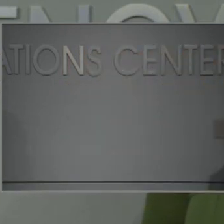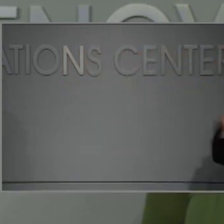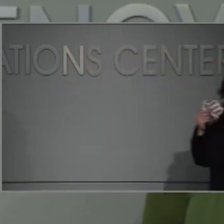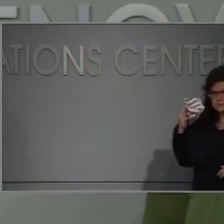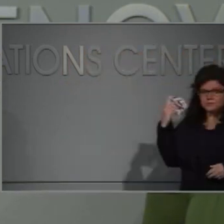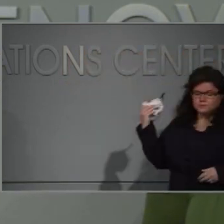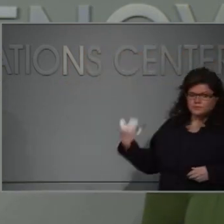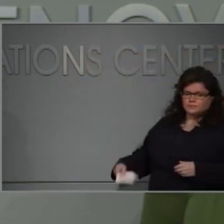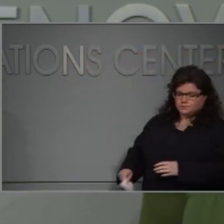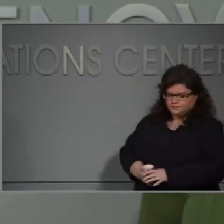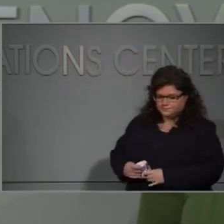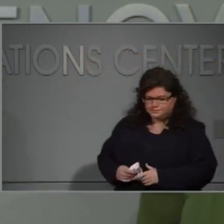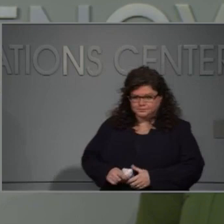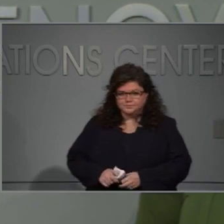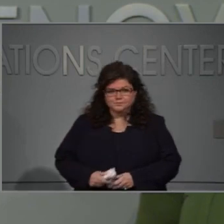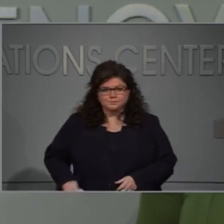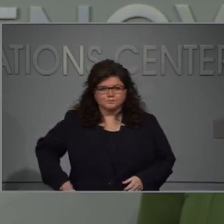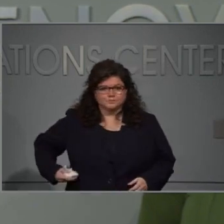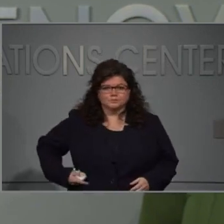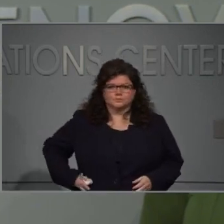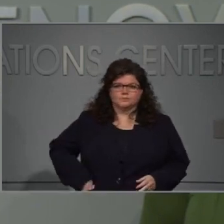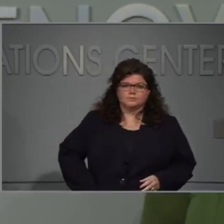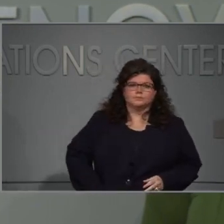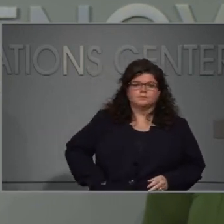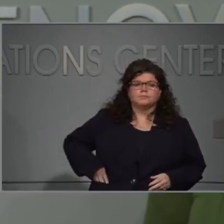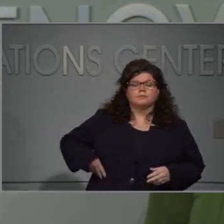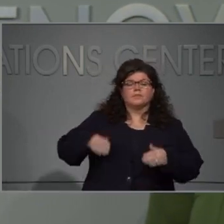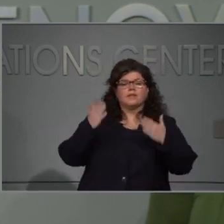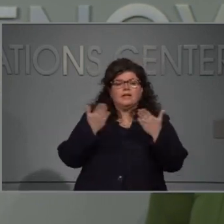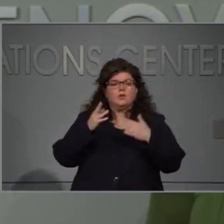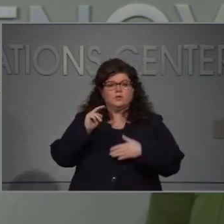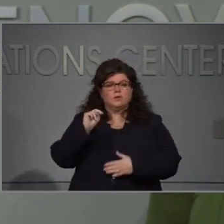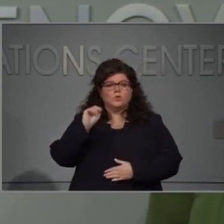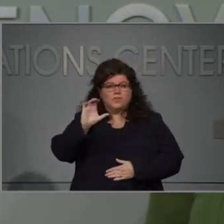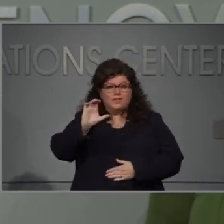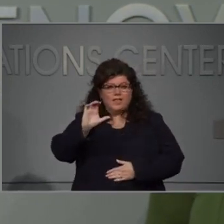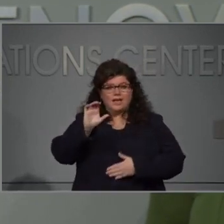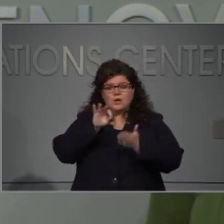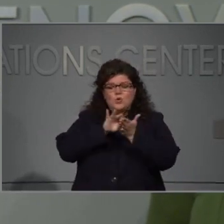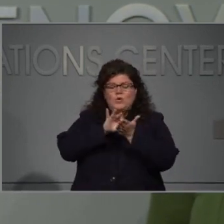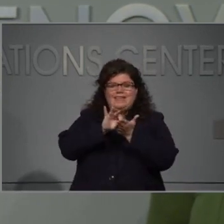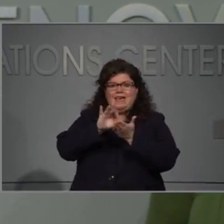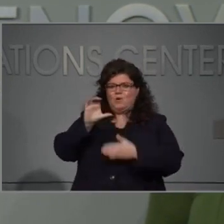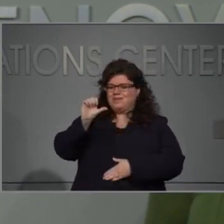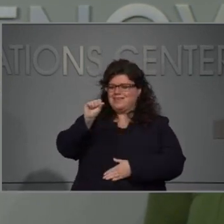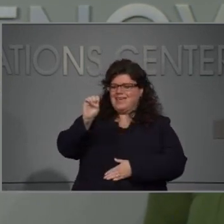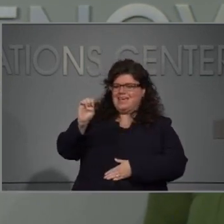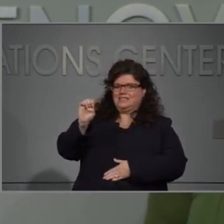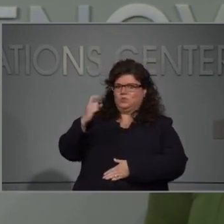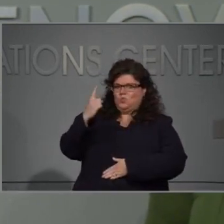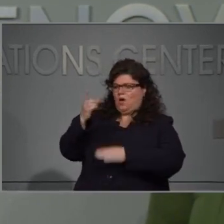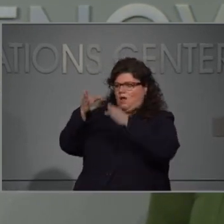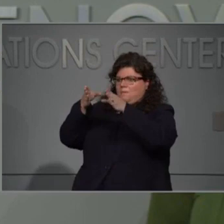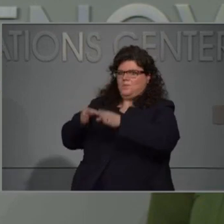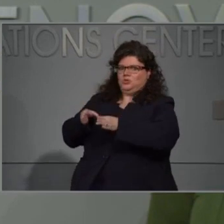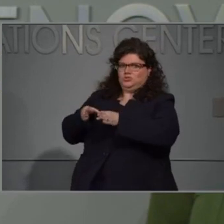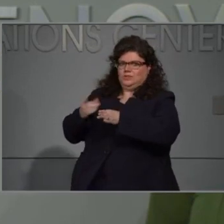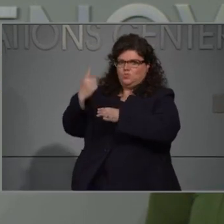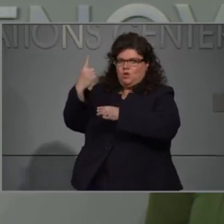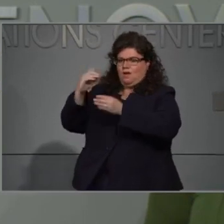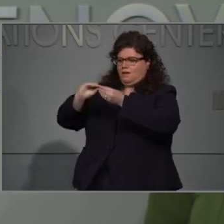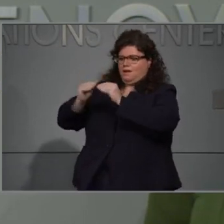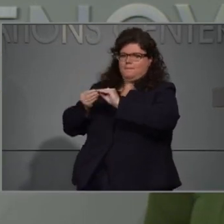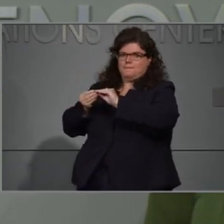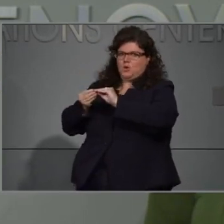you once and when we are counting the numbers. I keep hearing there's hospitalization related to